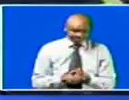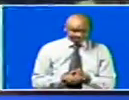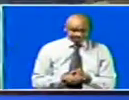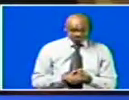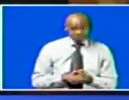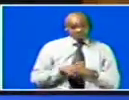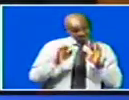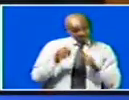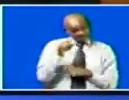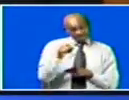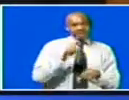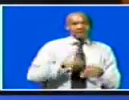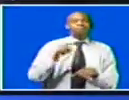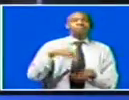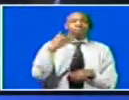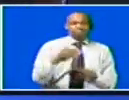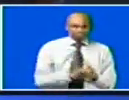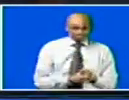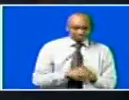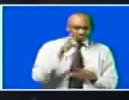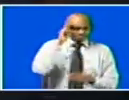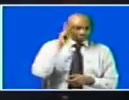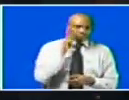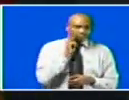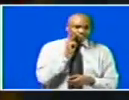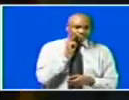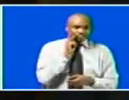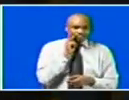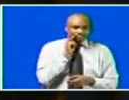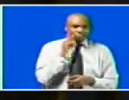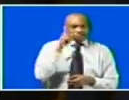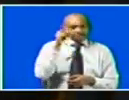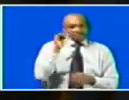life of the project. Philip Keitang, KTN News.